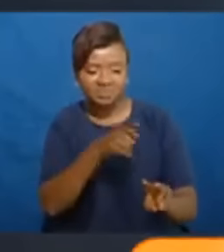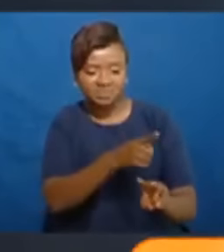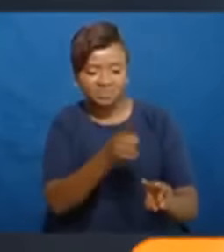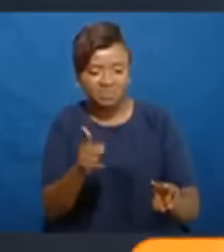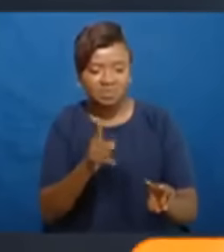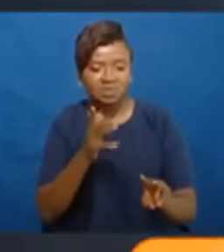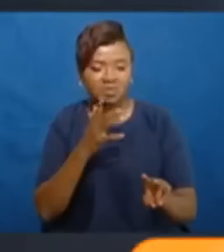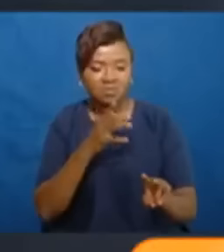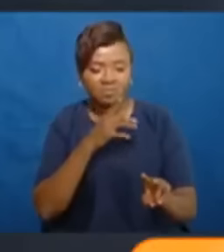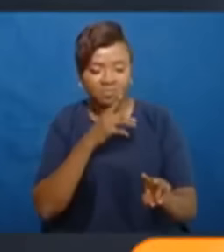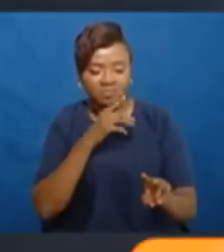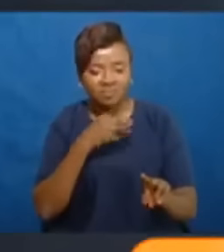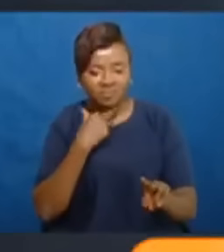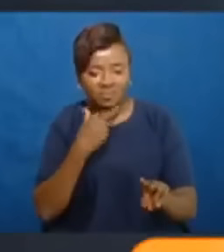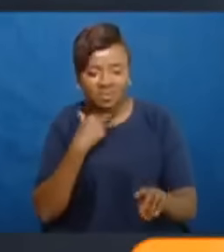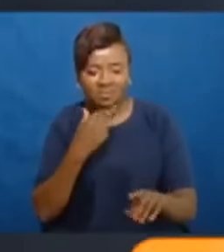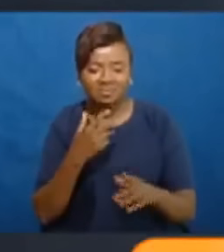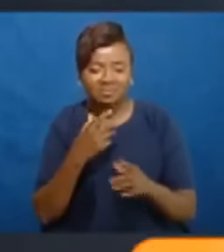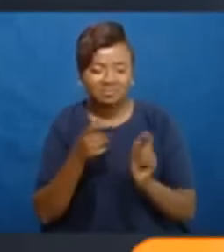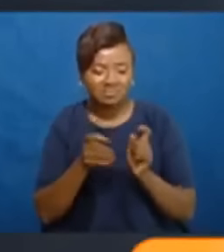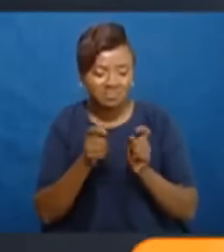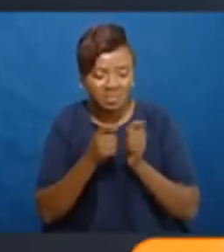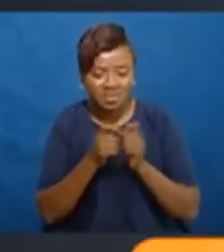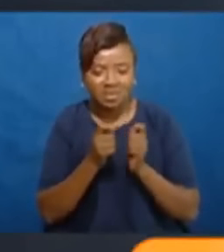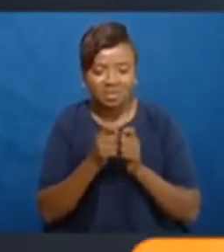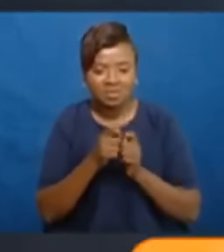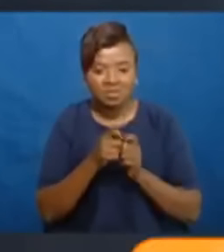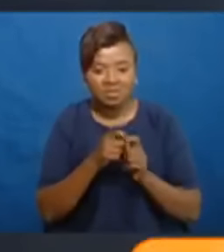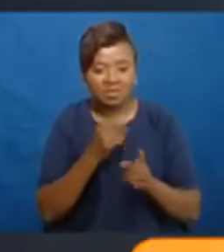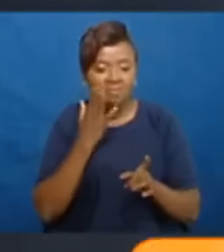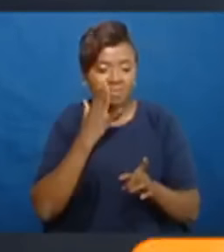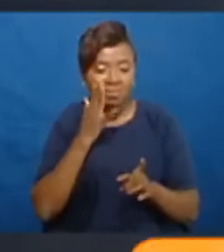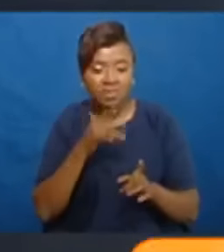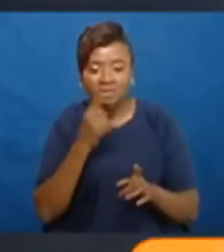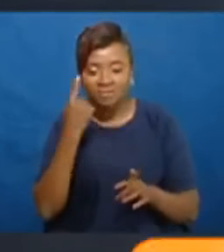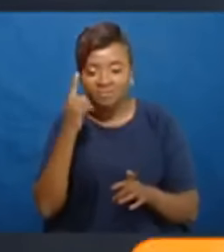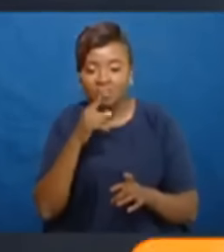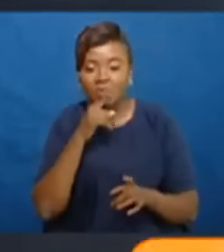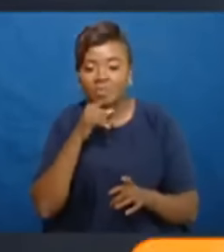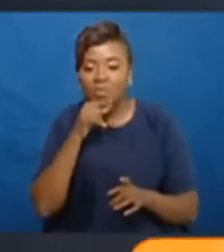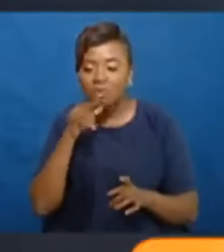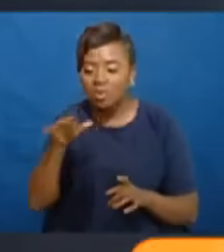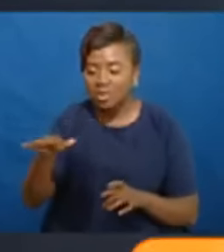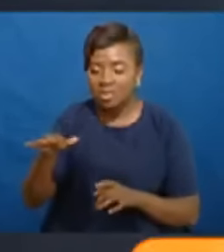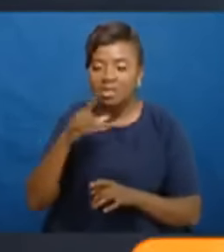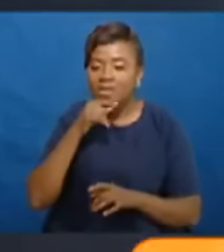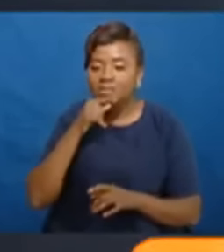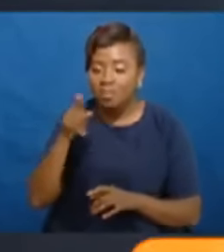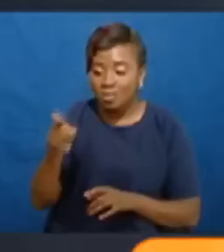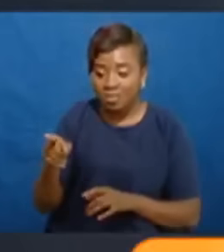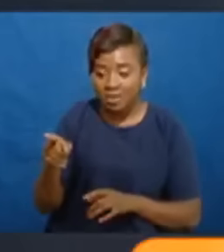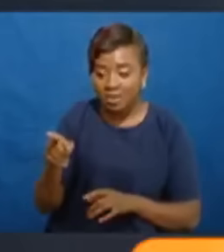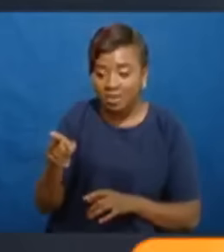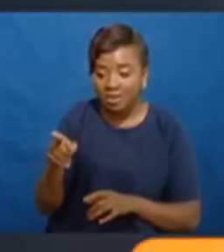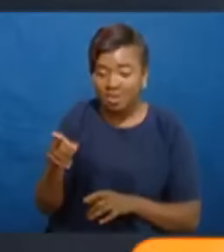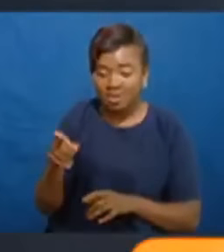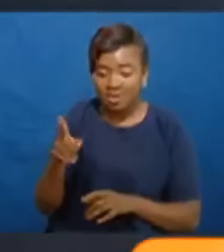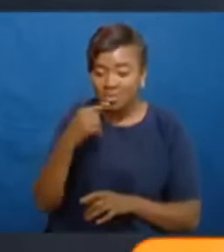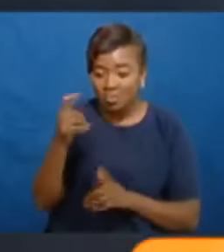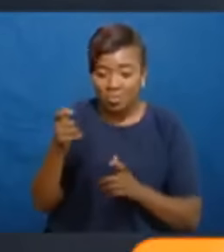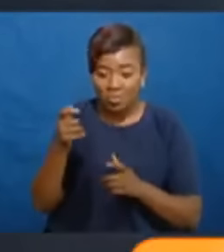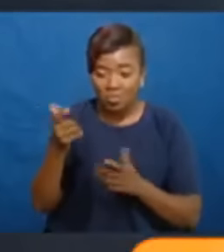the pain in the voice of the mother of David Chege, the unarmed, peaceful protester shot